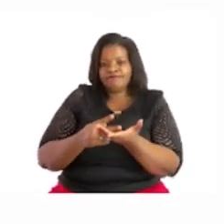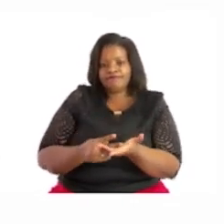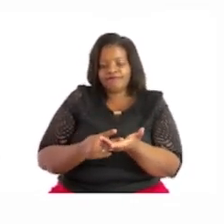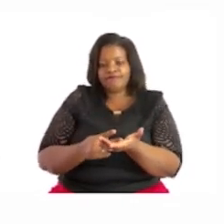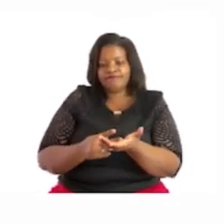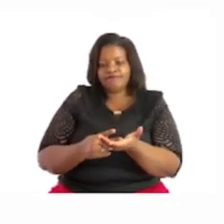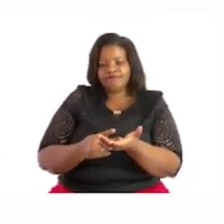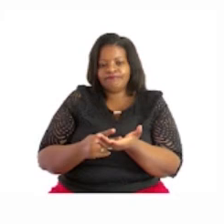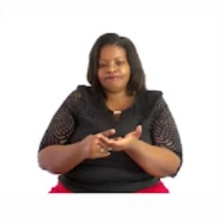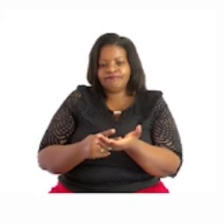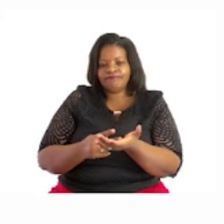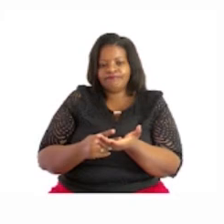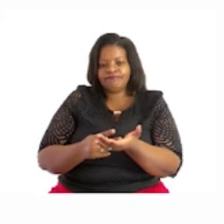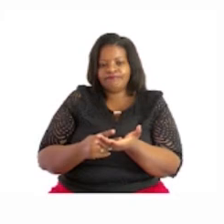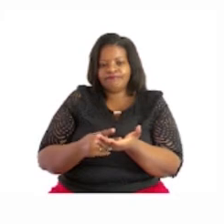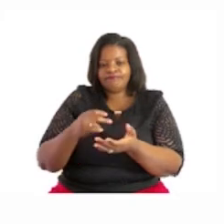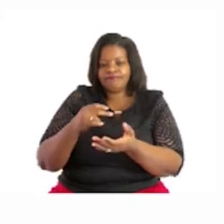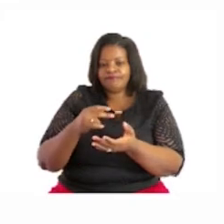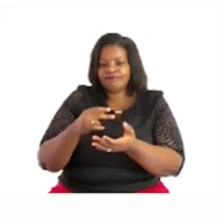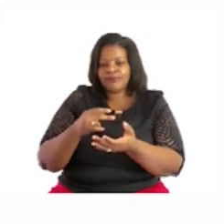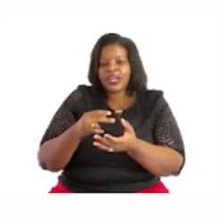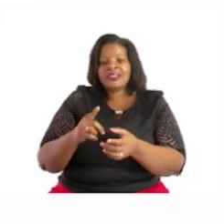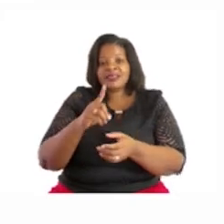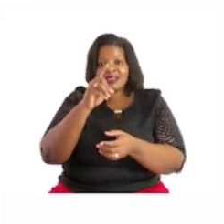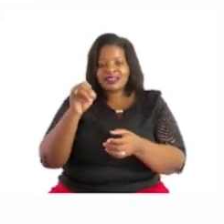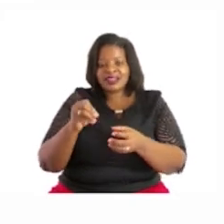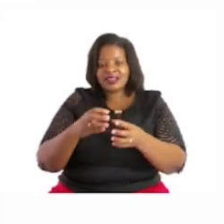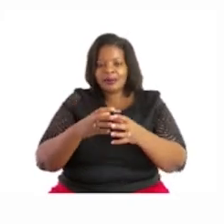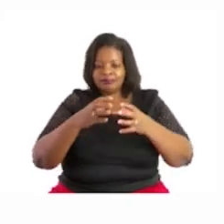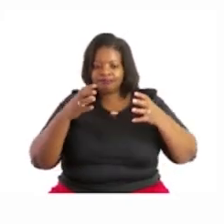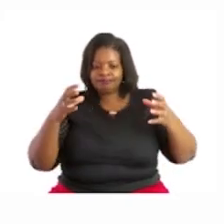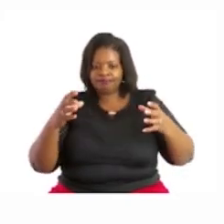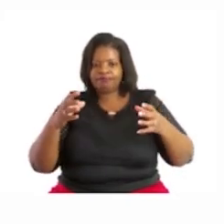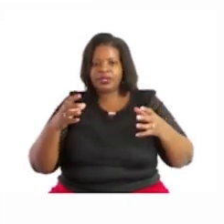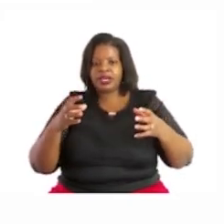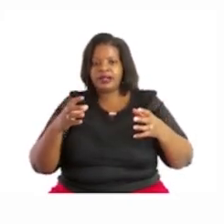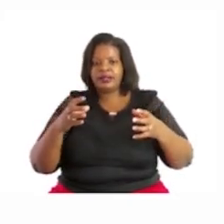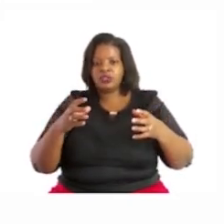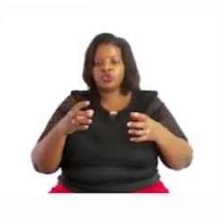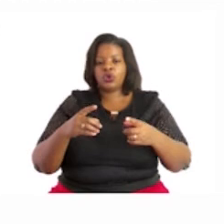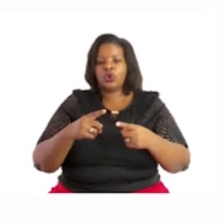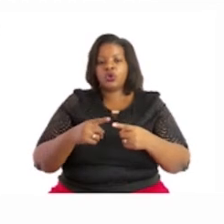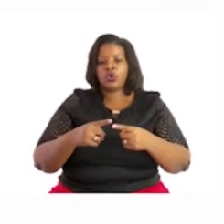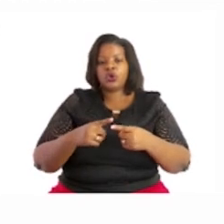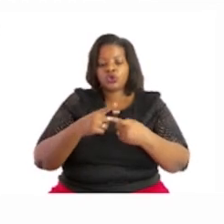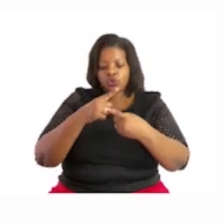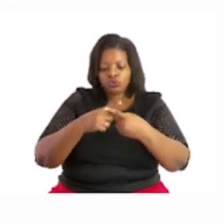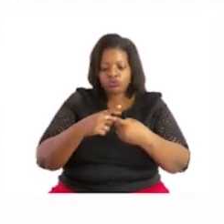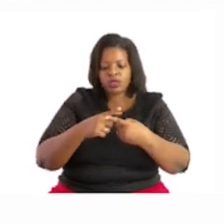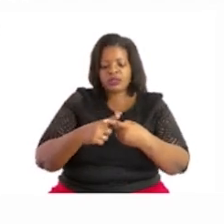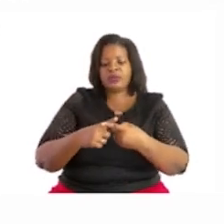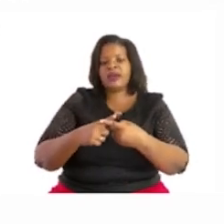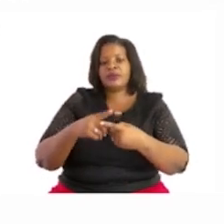column is 10 times bigger than the previous. Now going back to that